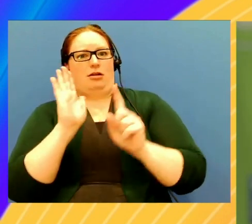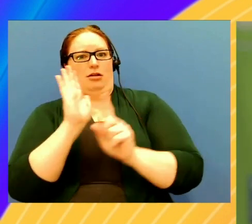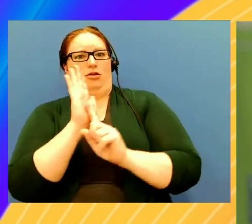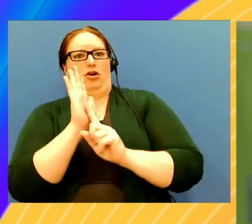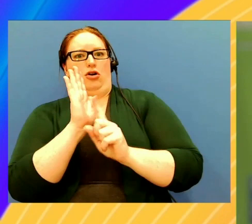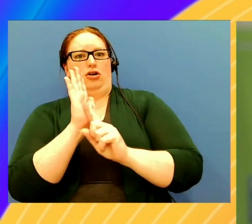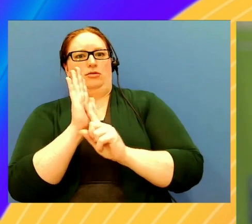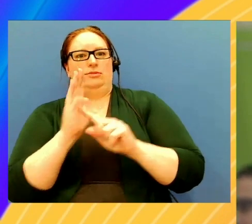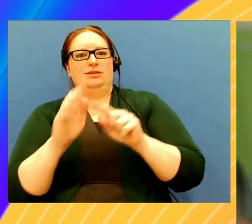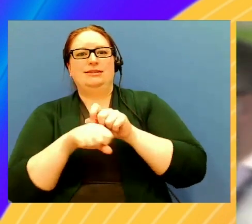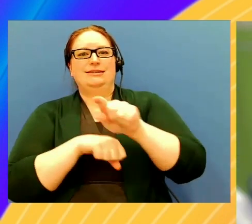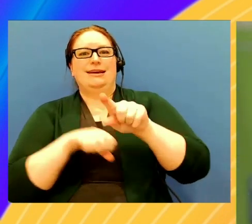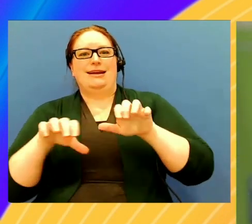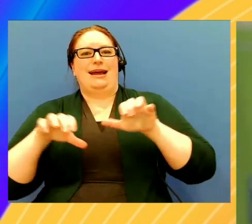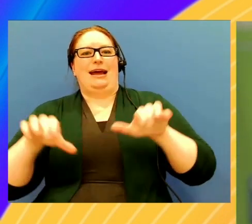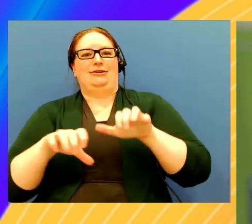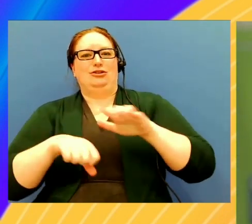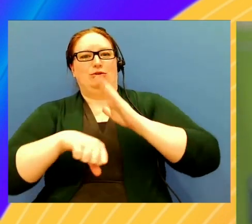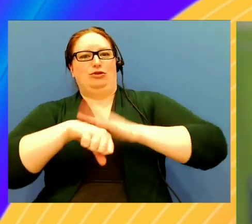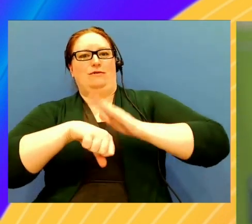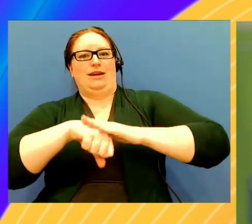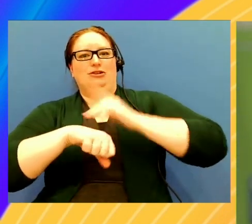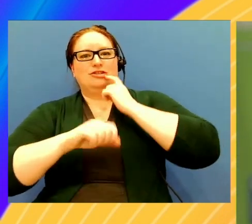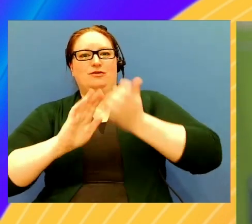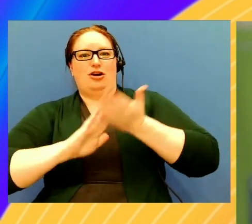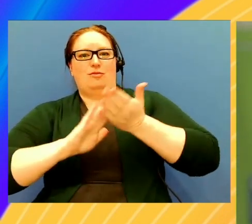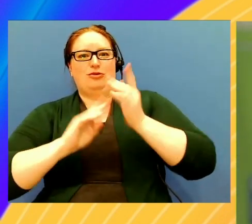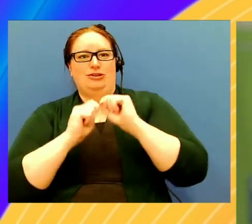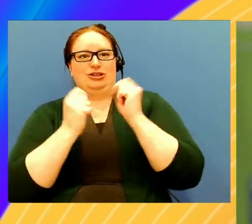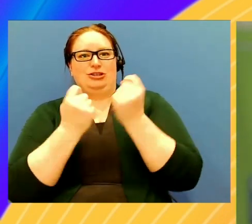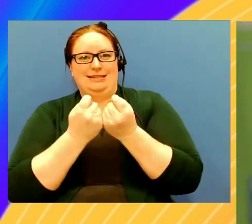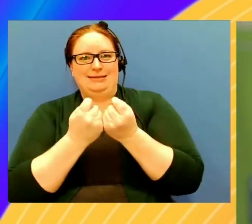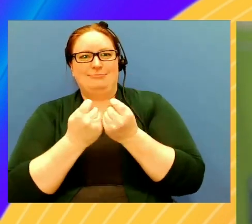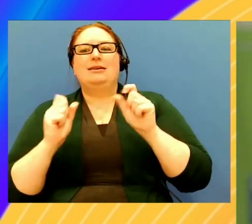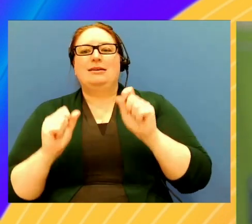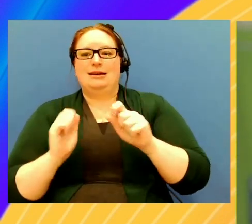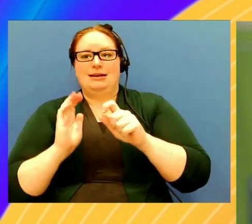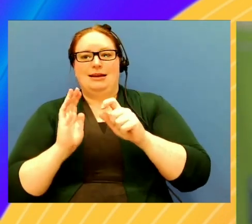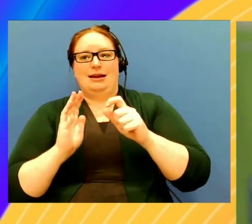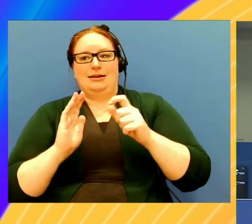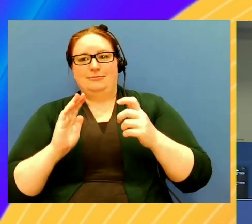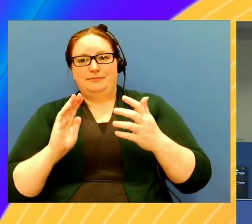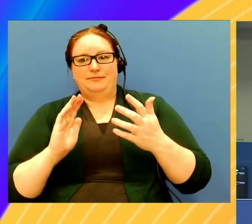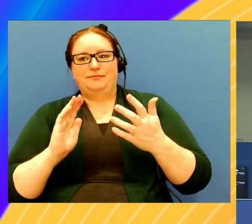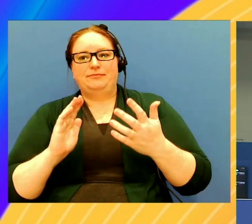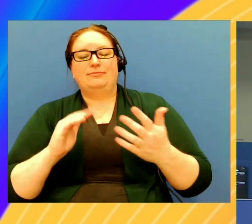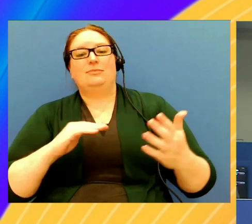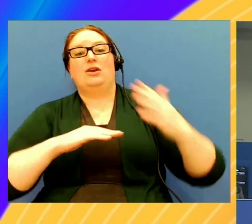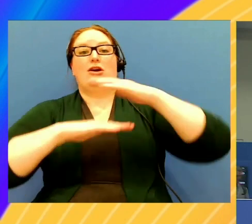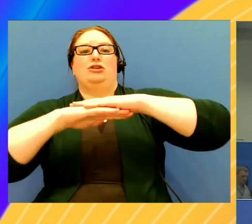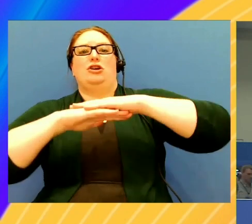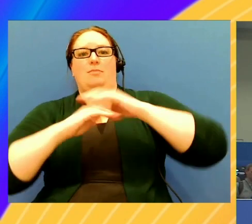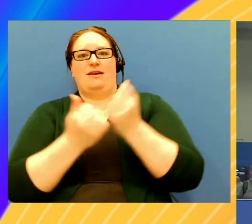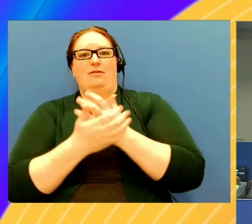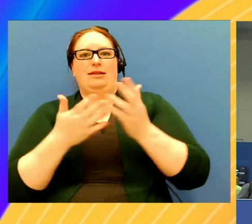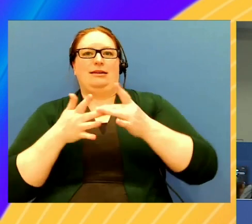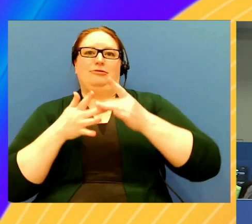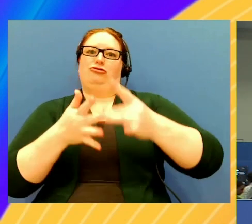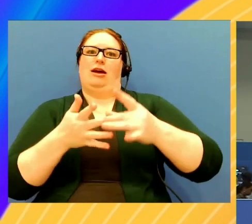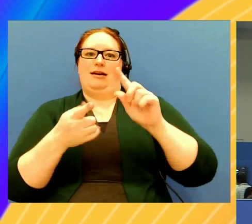actionable notifications to your operations team so that they can get on top of the issue and drive it towards resolution.